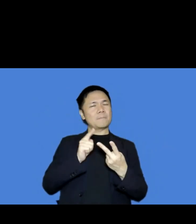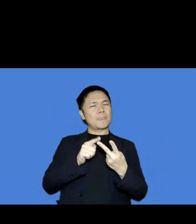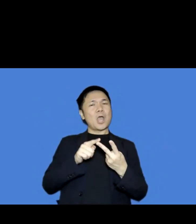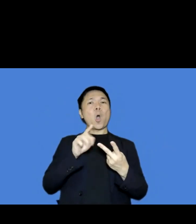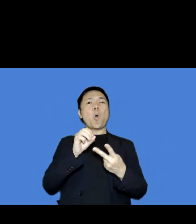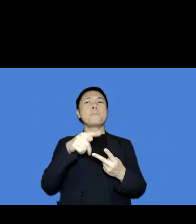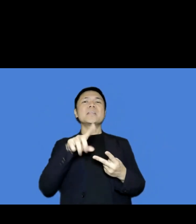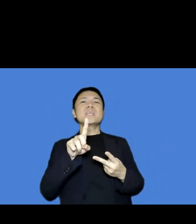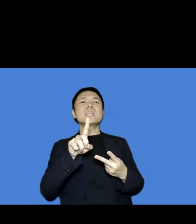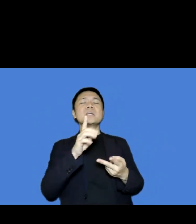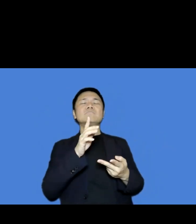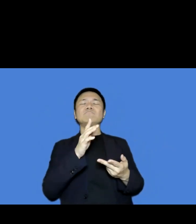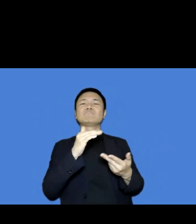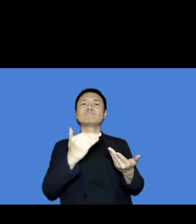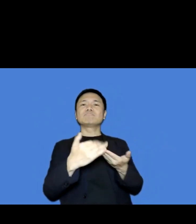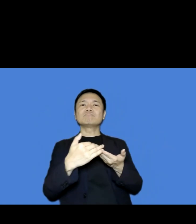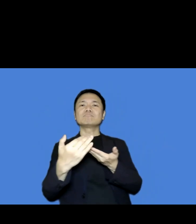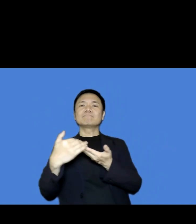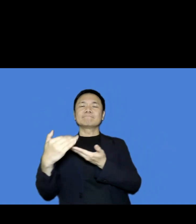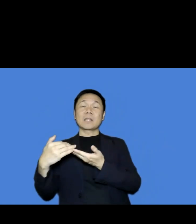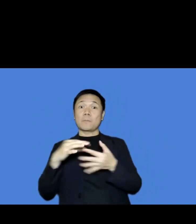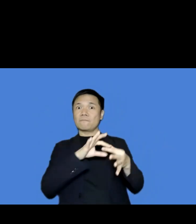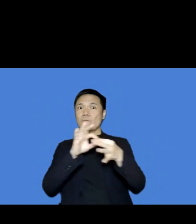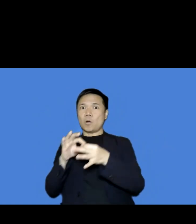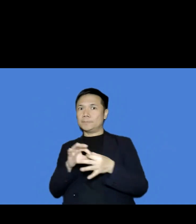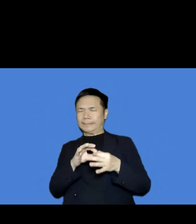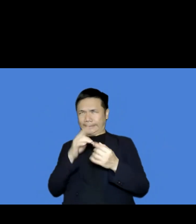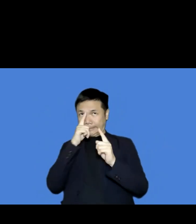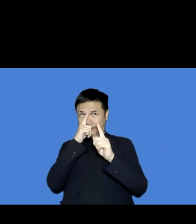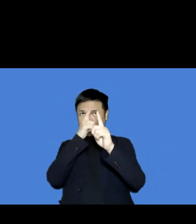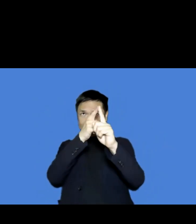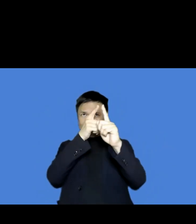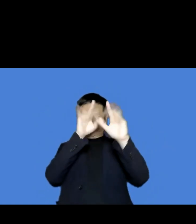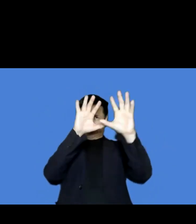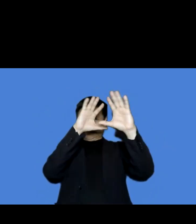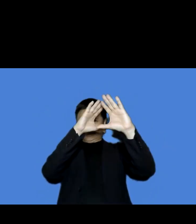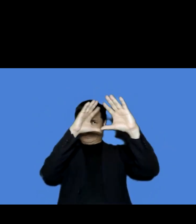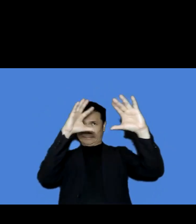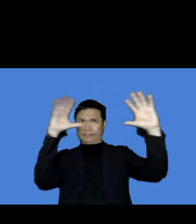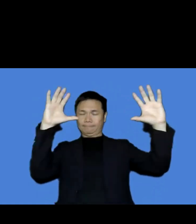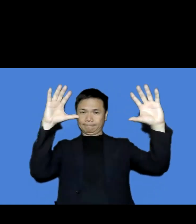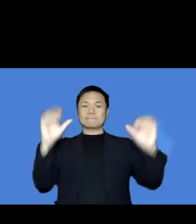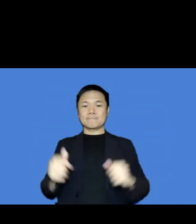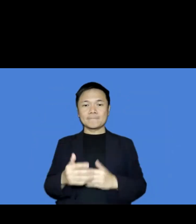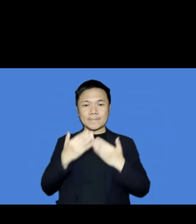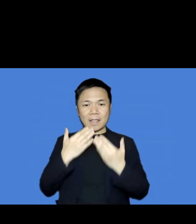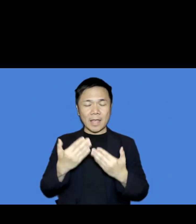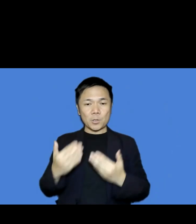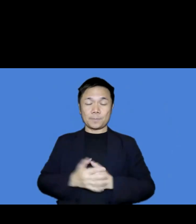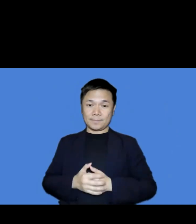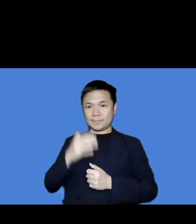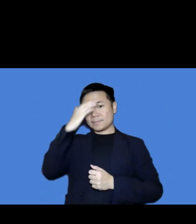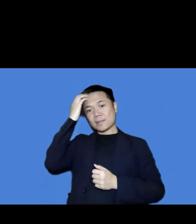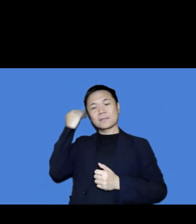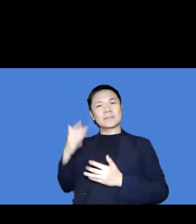OPDs into the process of shaping the future, like you so eloquently put it. Thank you so much. So right